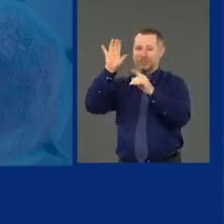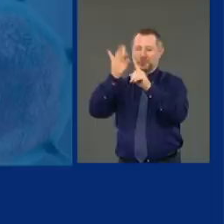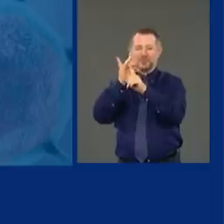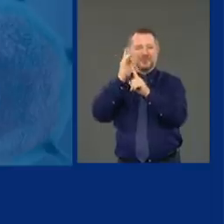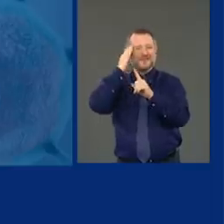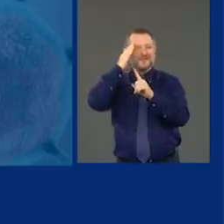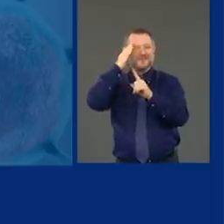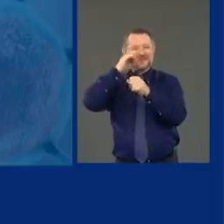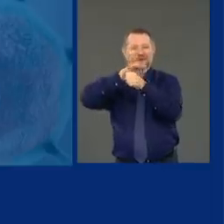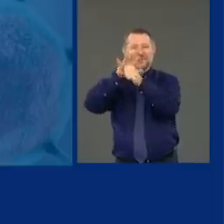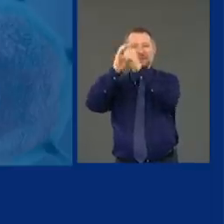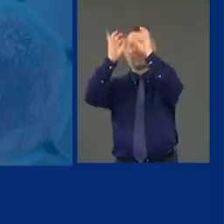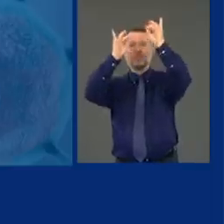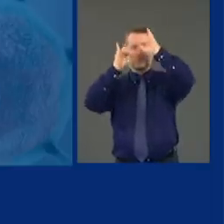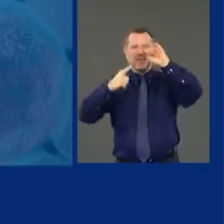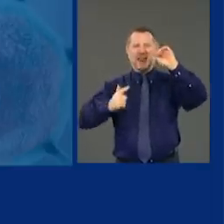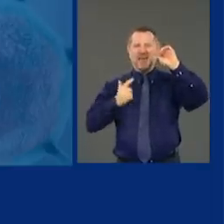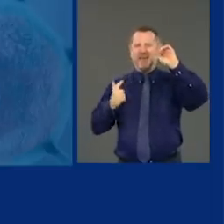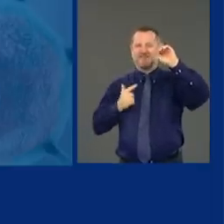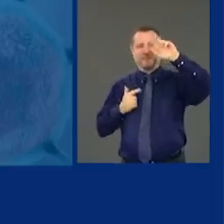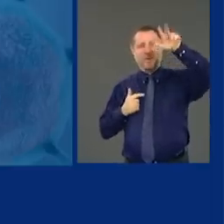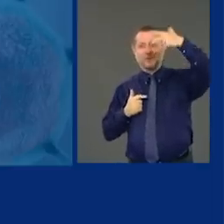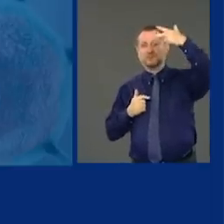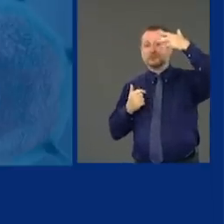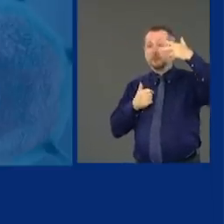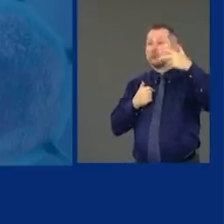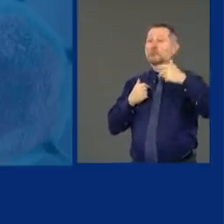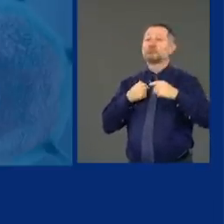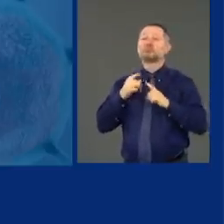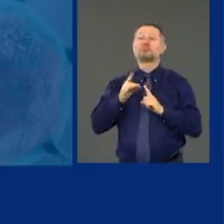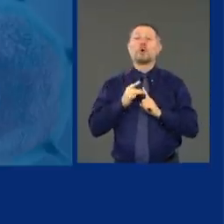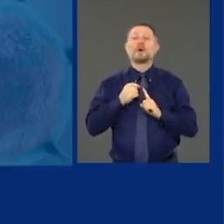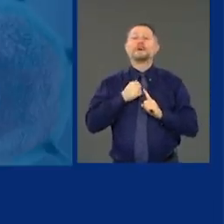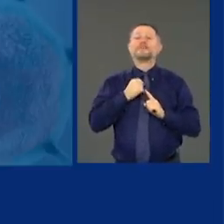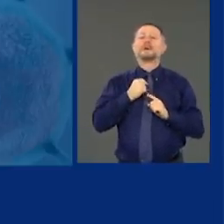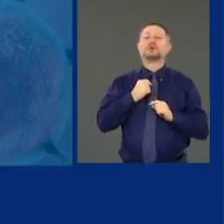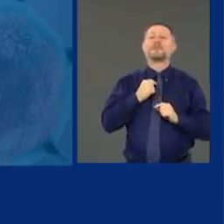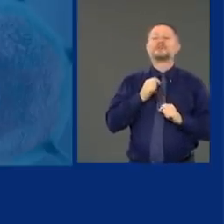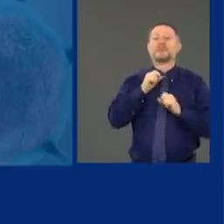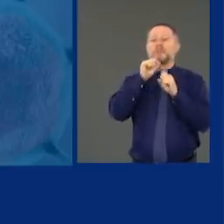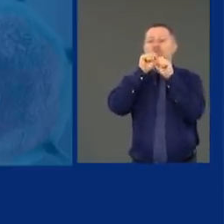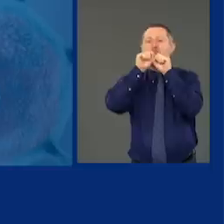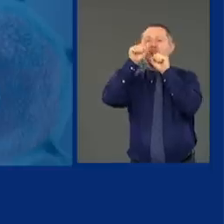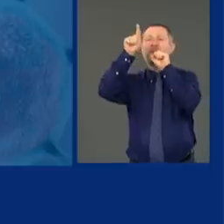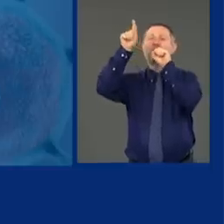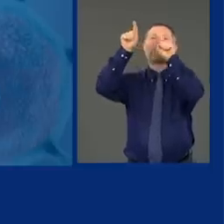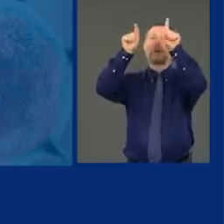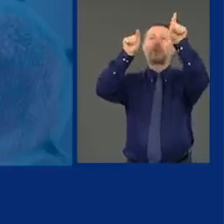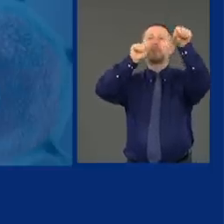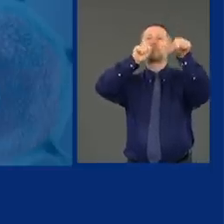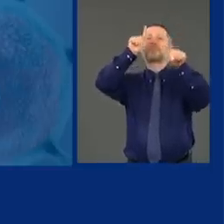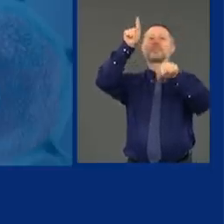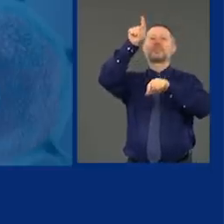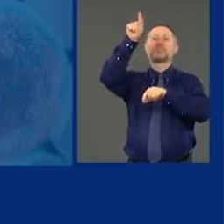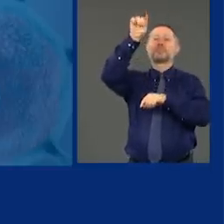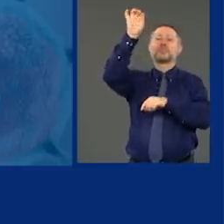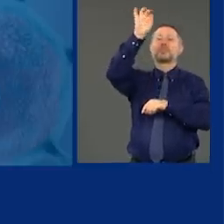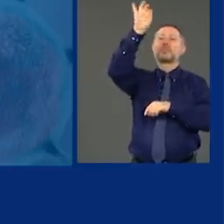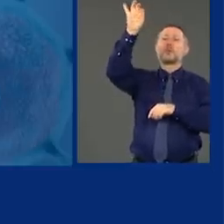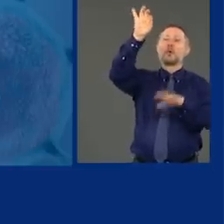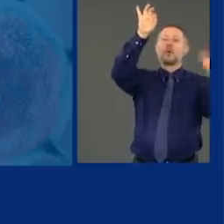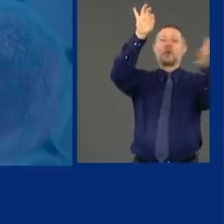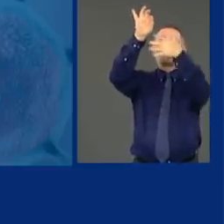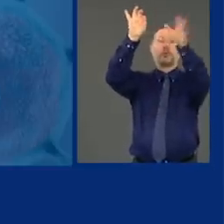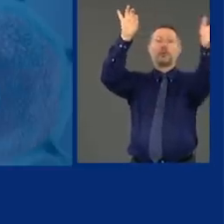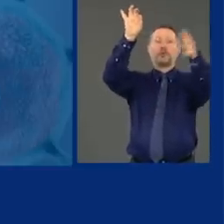It means if I'm infected and I'm speaking and we have air molecules that I am